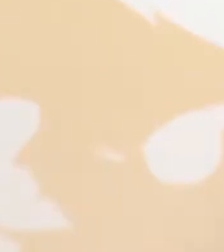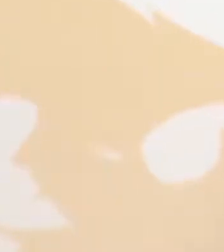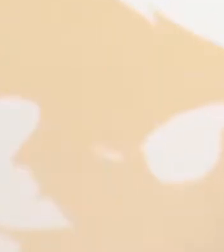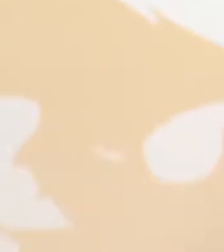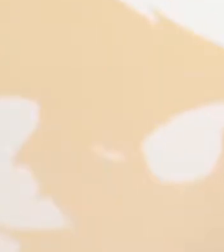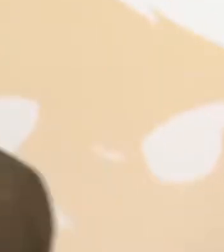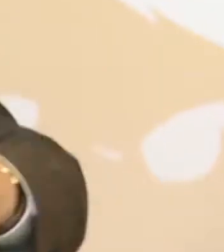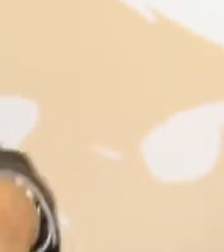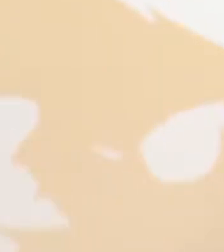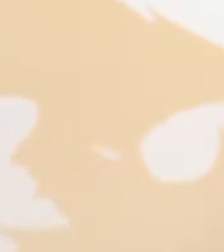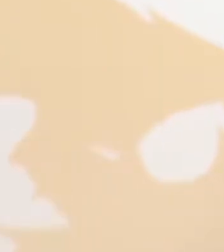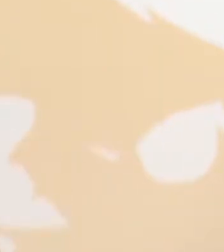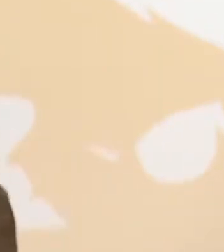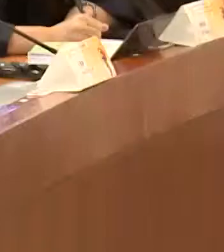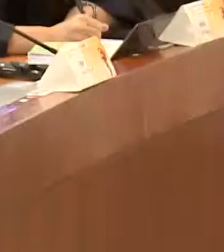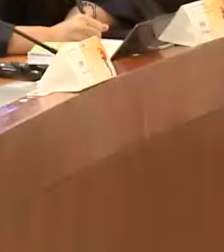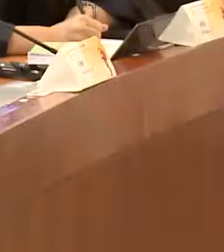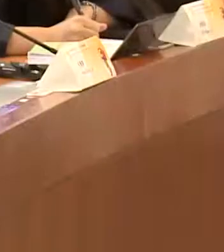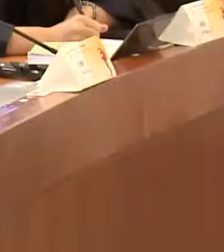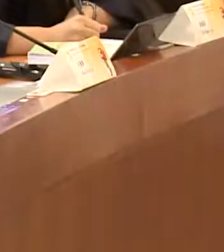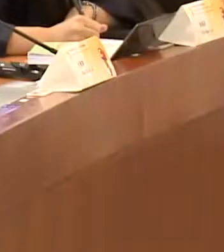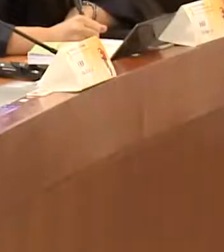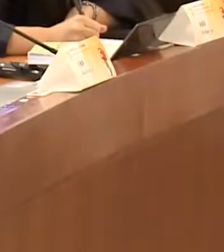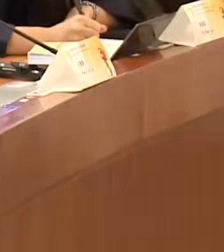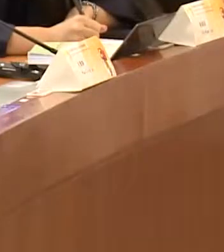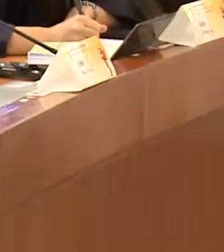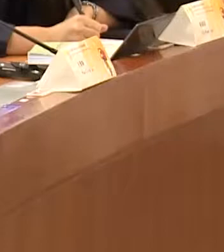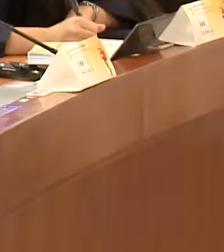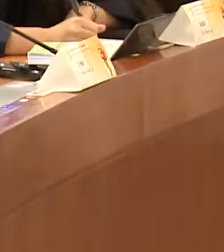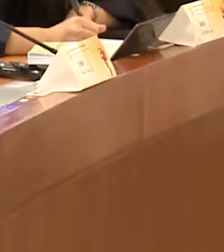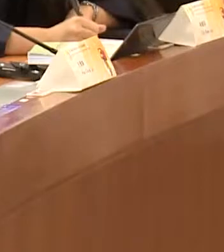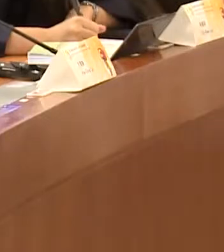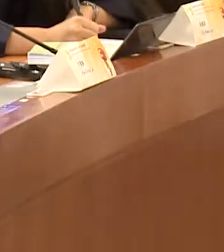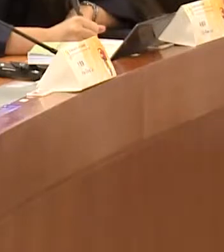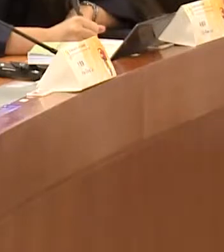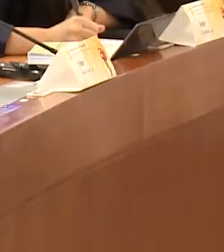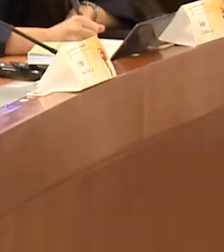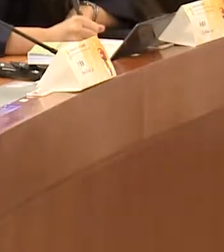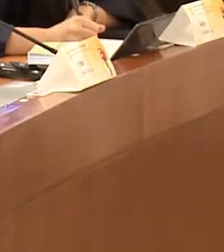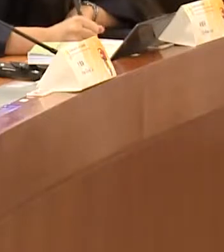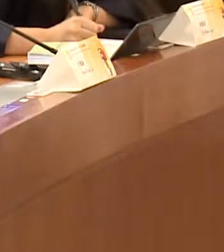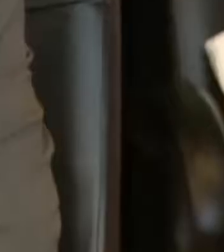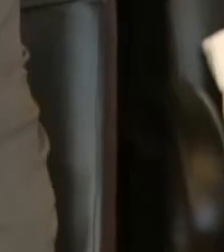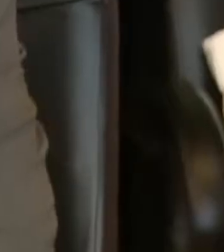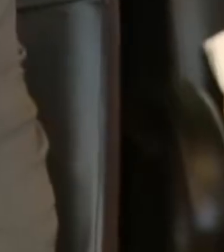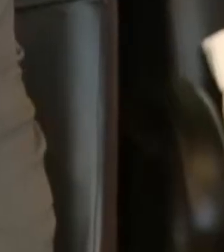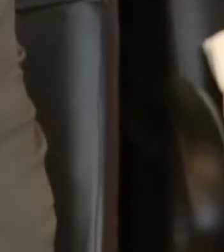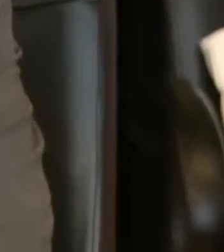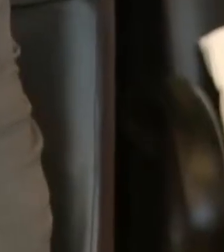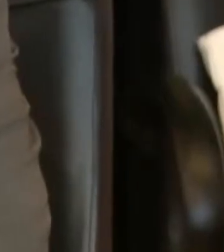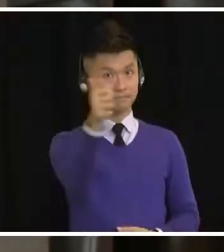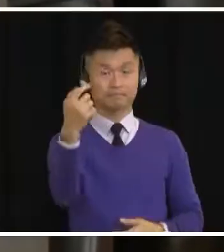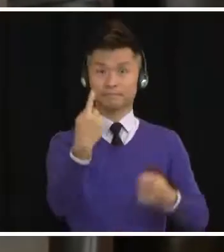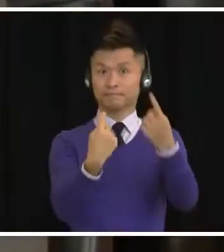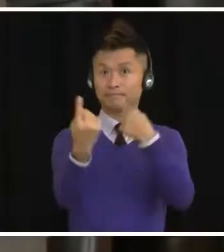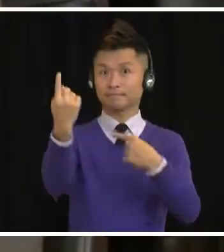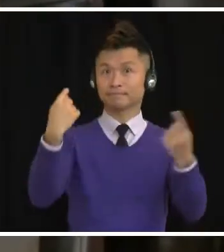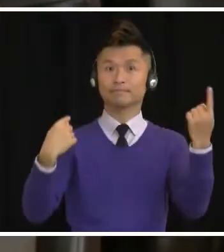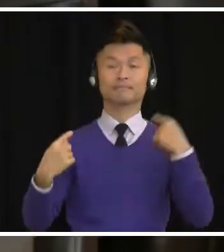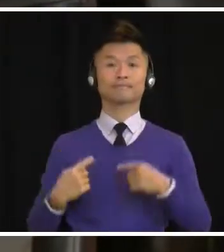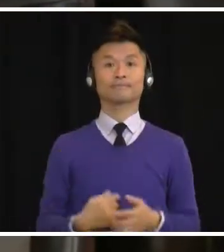Mr. Tobin. Thank you all for your attendance this morning. I'm unbelievably impressed by your commitment